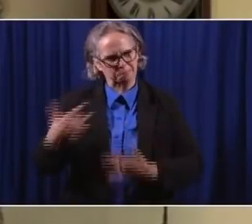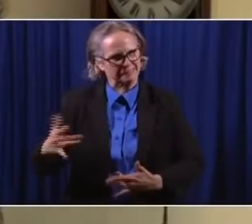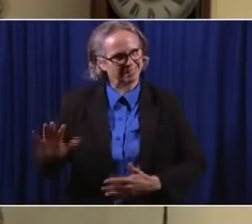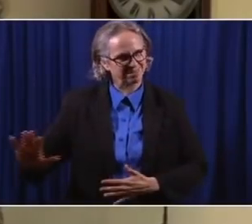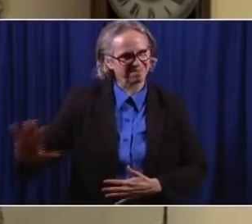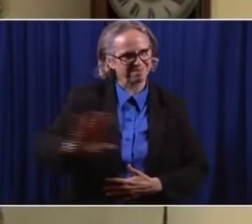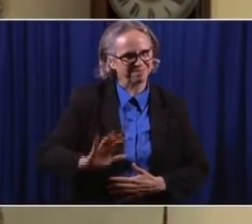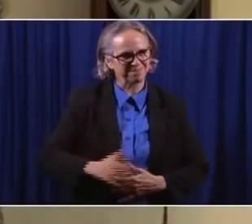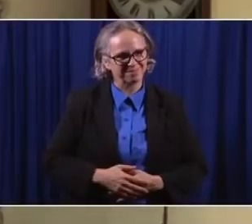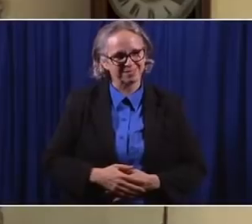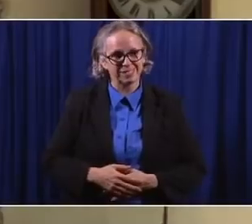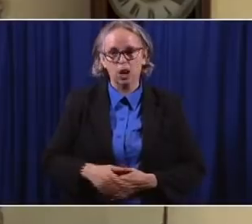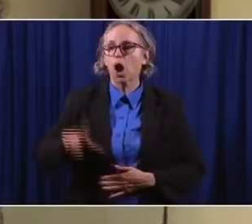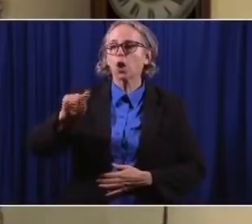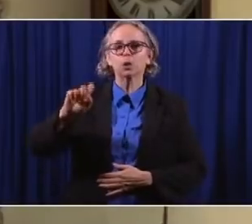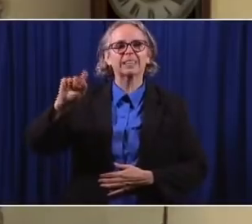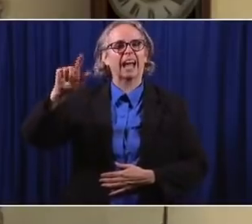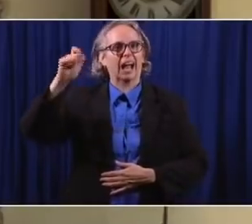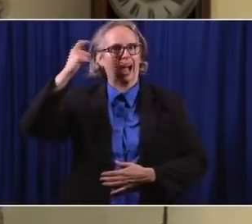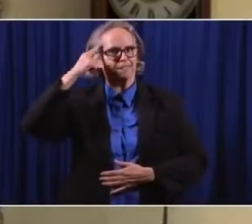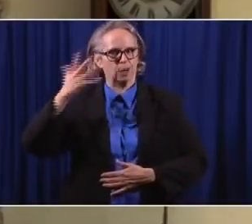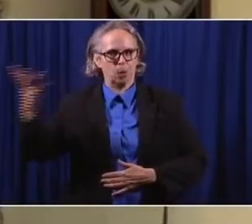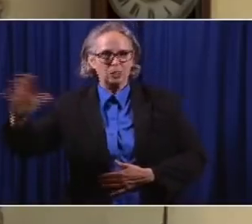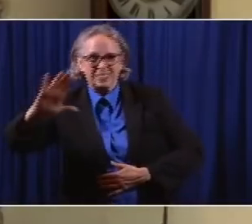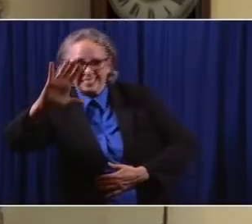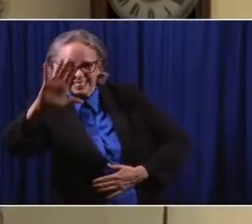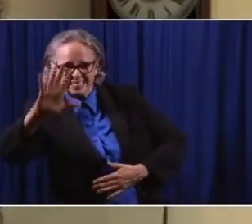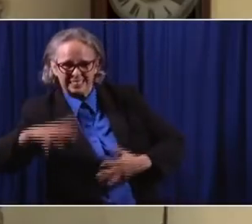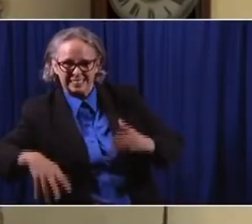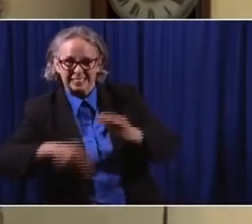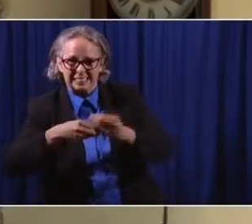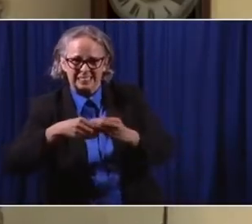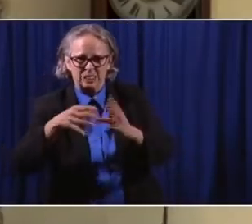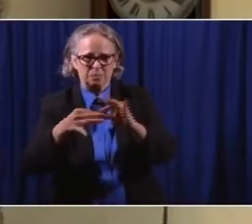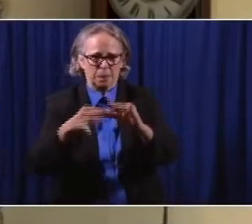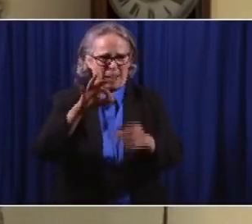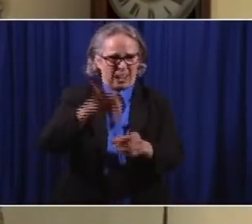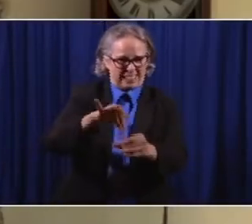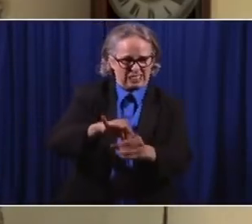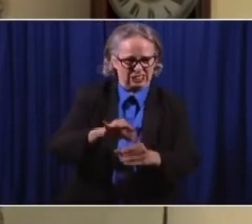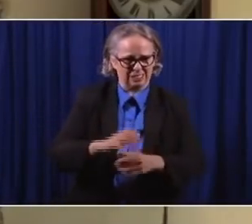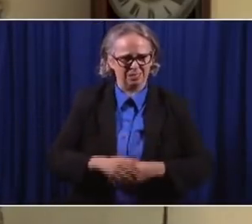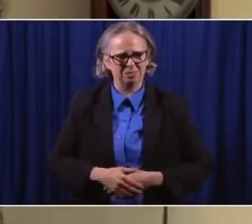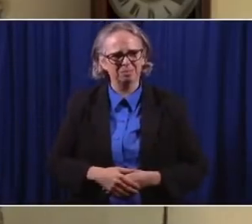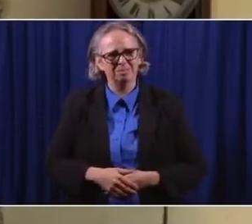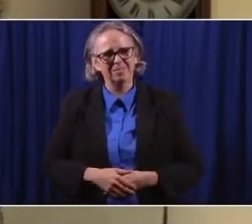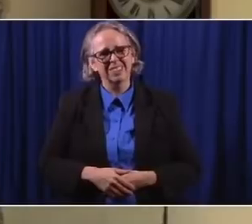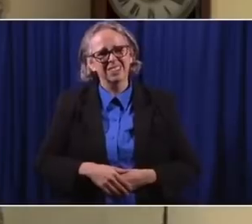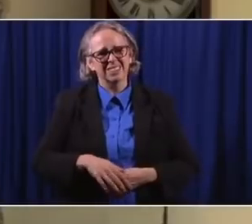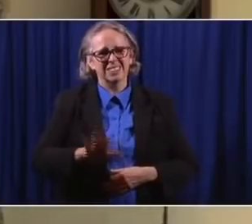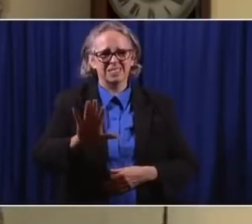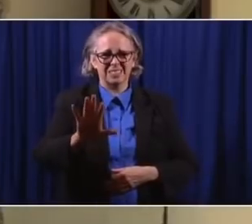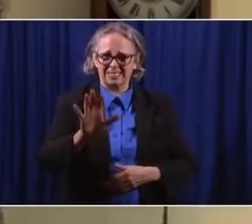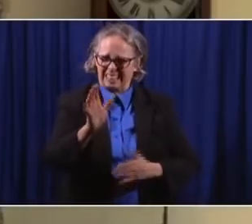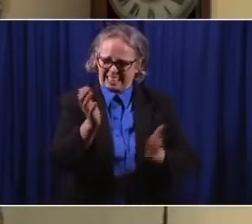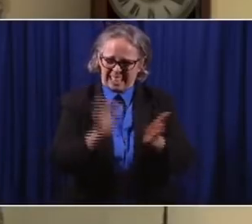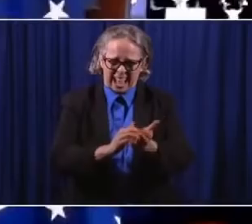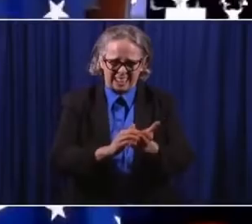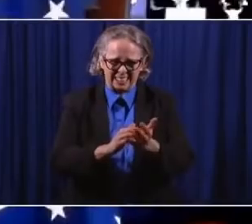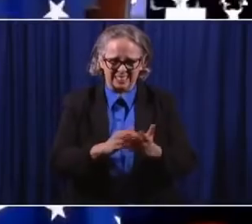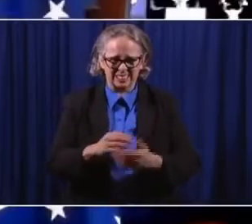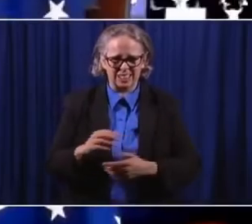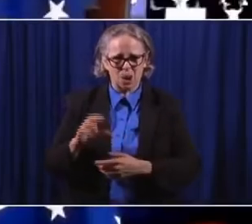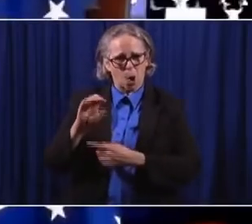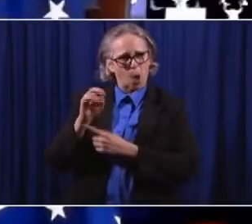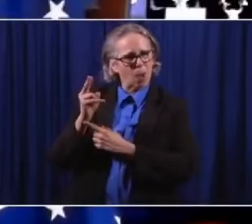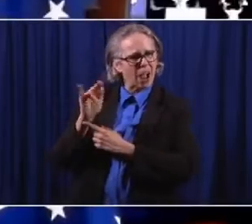Governor, can I add something about the elections? I just want to reiterate to folks and remind them that Ohio has a history